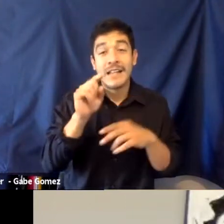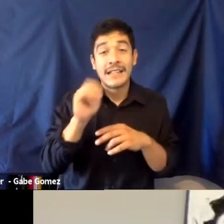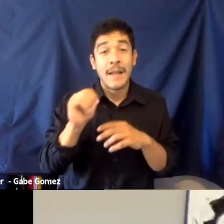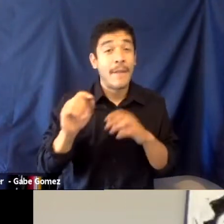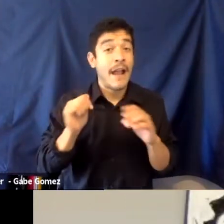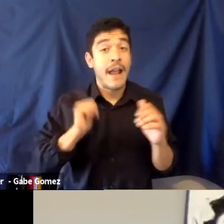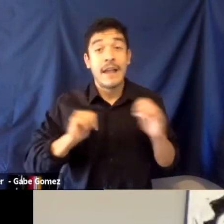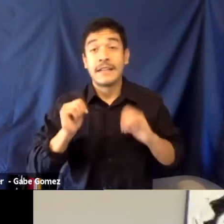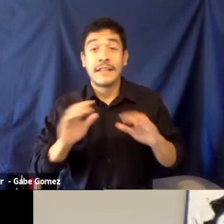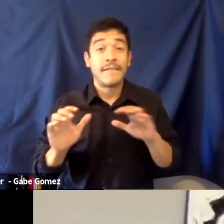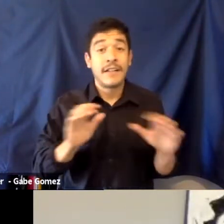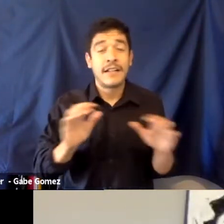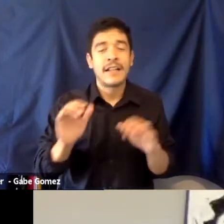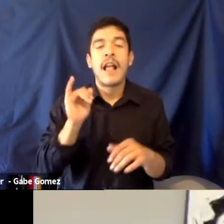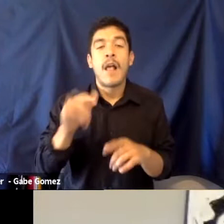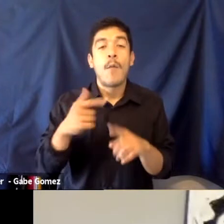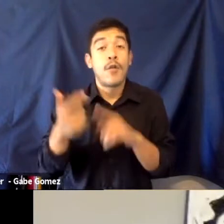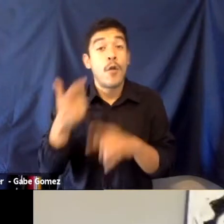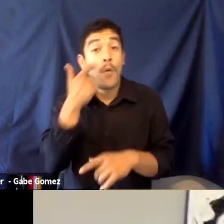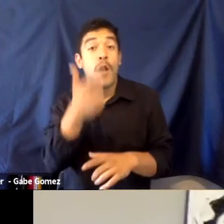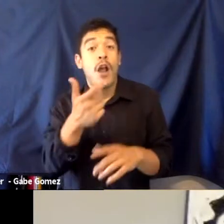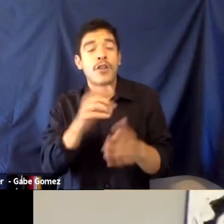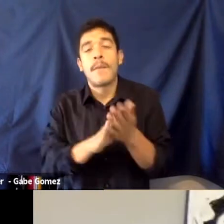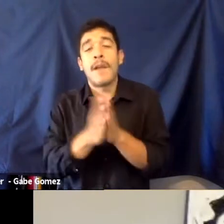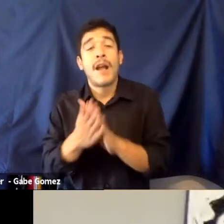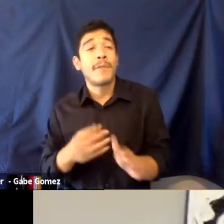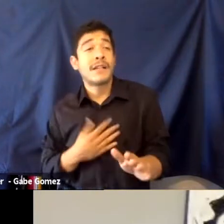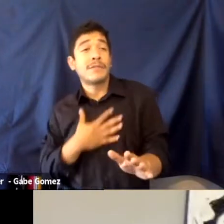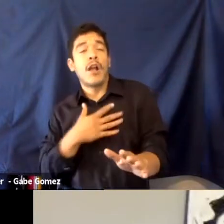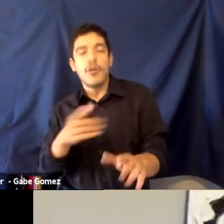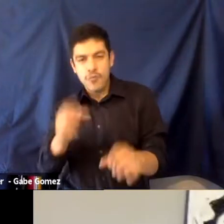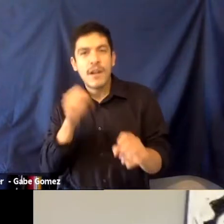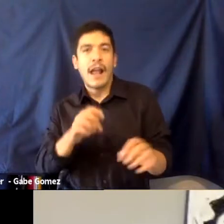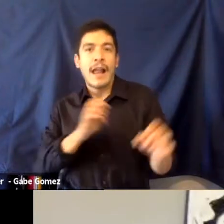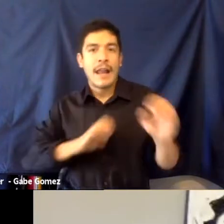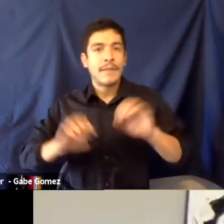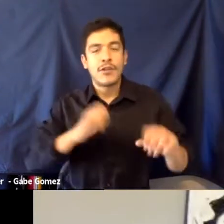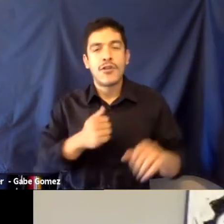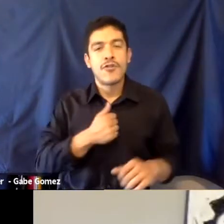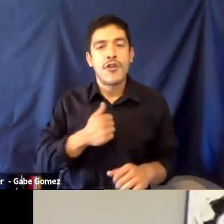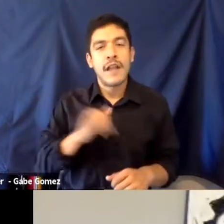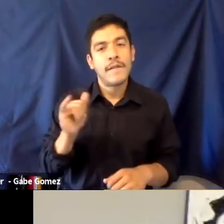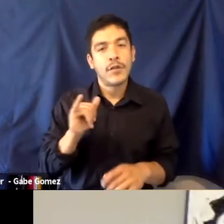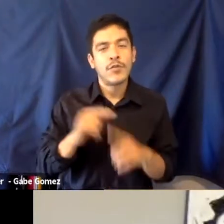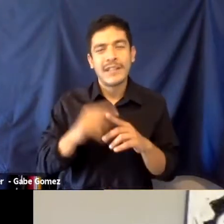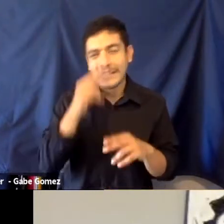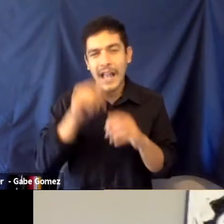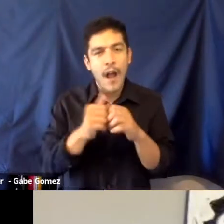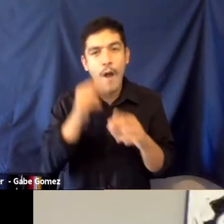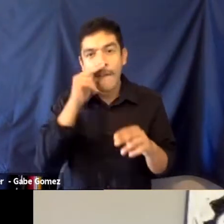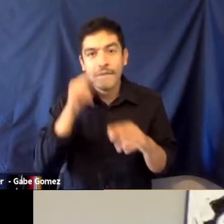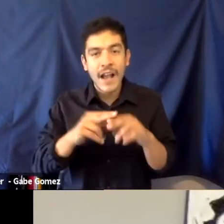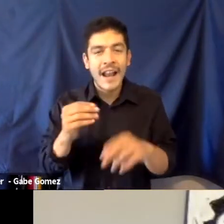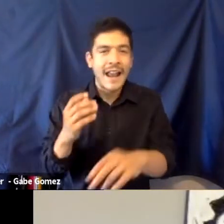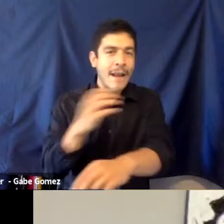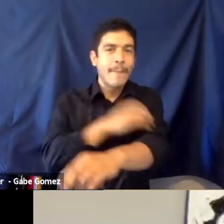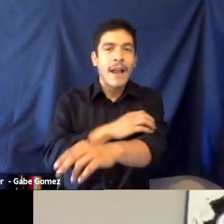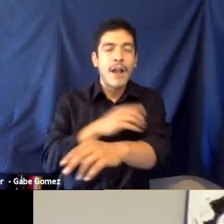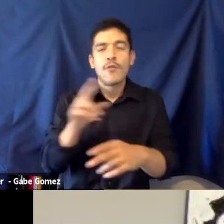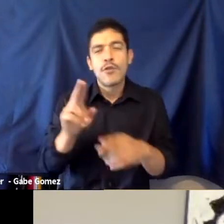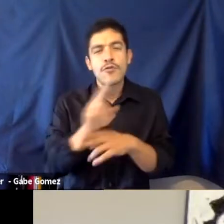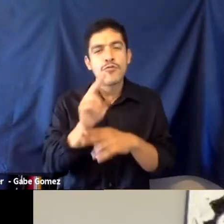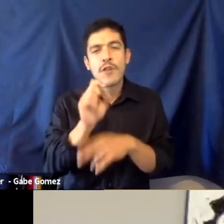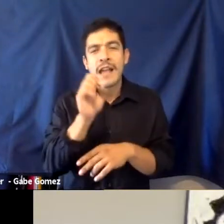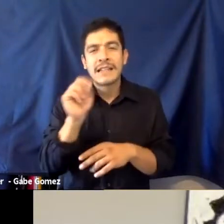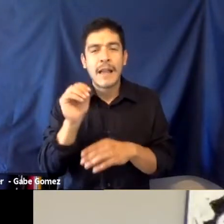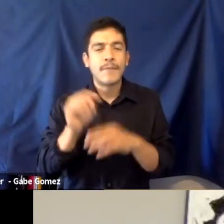gets inspired, then they can go and experiment hands-on to just see how fun and empowering it is when you use STEM to build and create